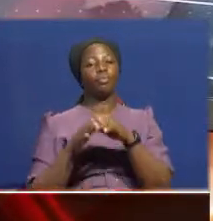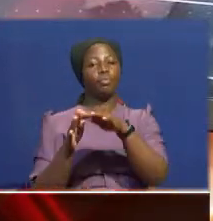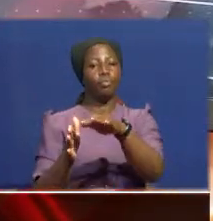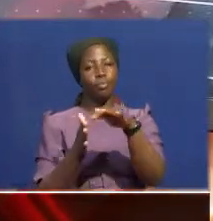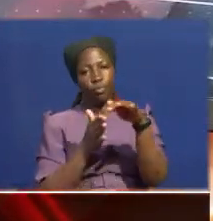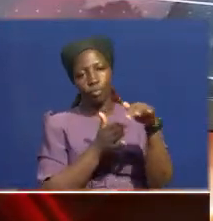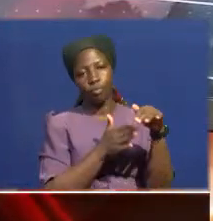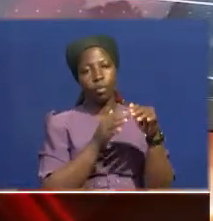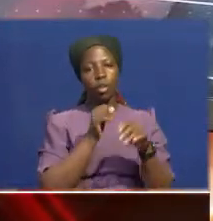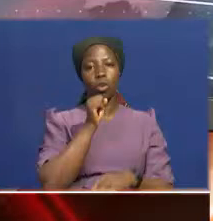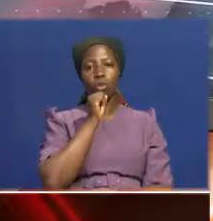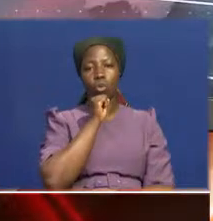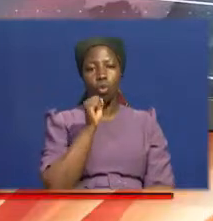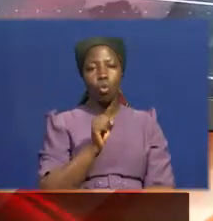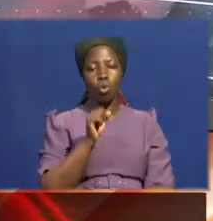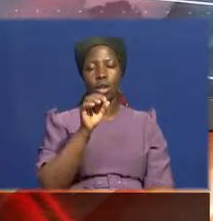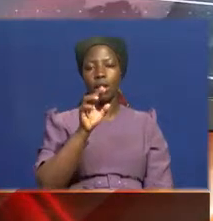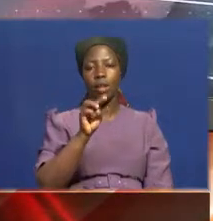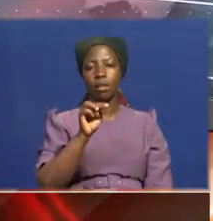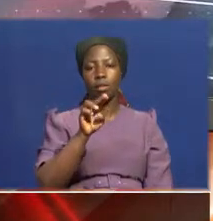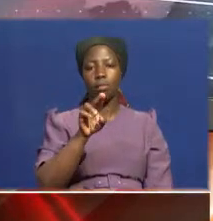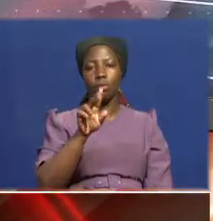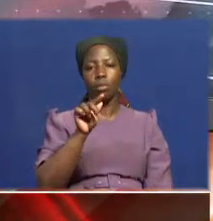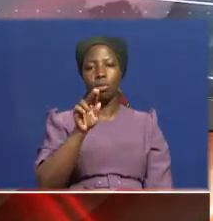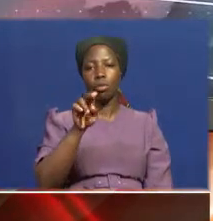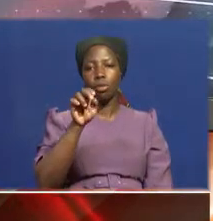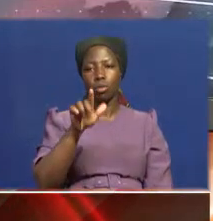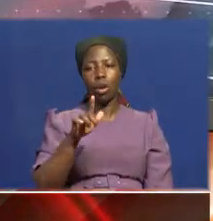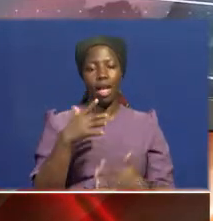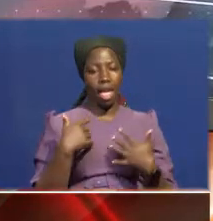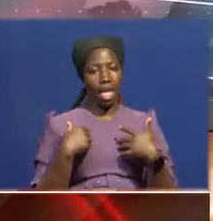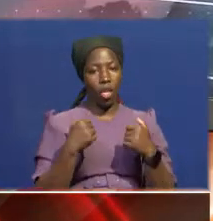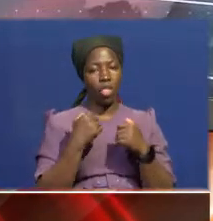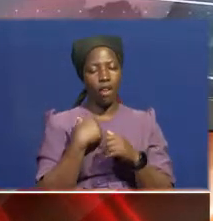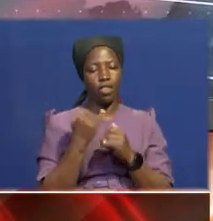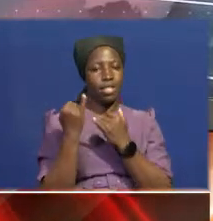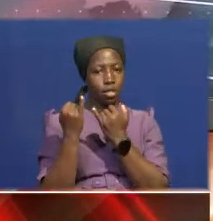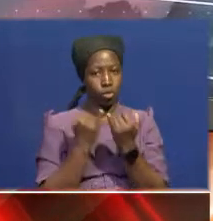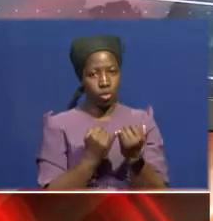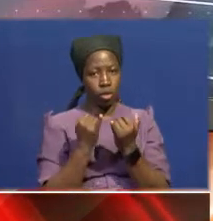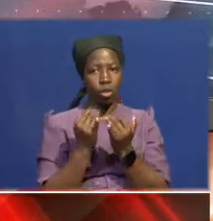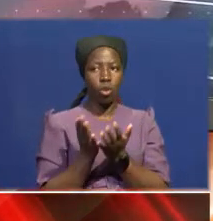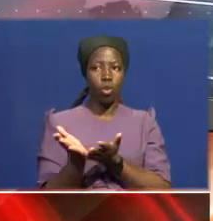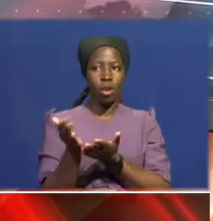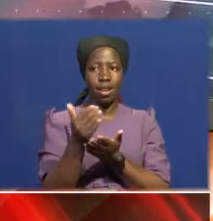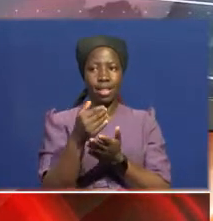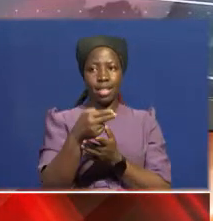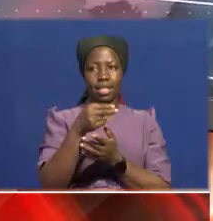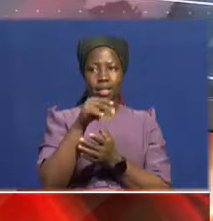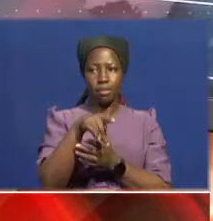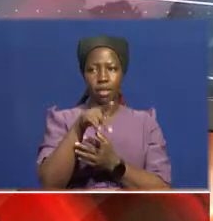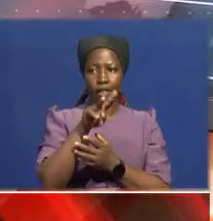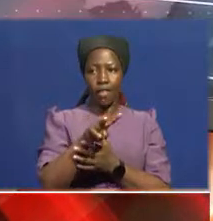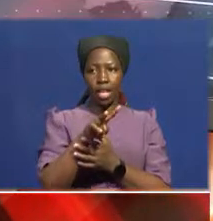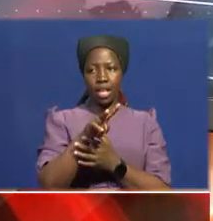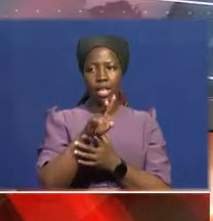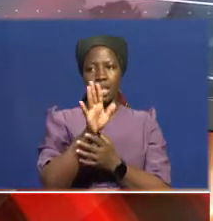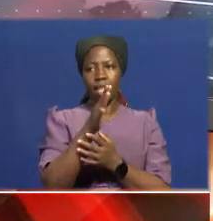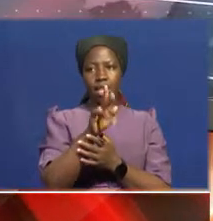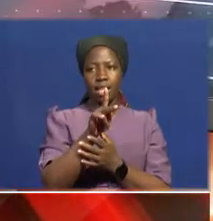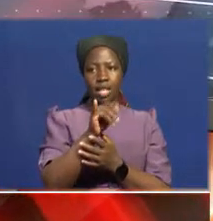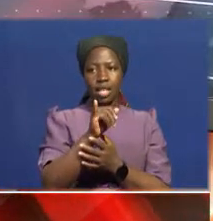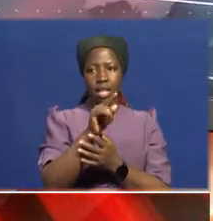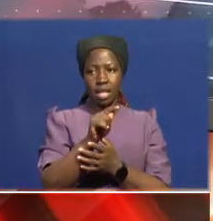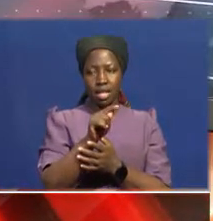Elsewhere, Old Mutual Health has introduced a self-collection HPV DNA kit aimed at boosting cervical